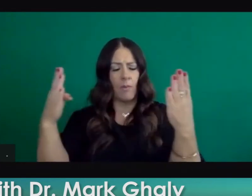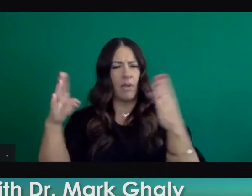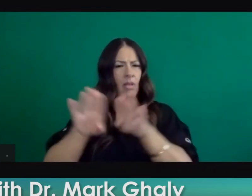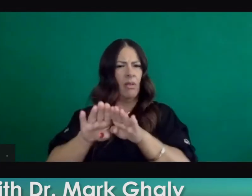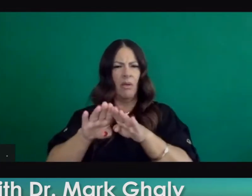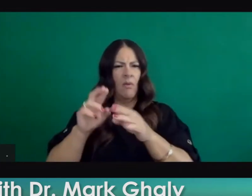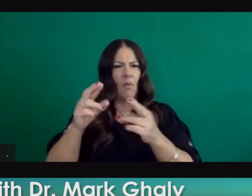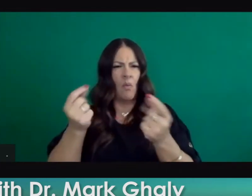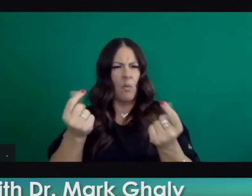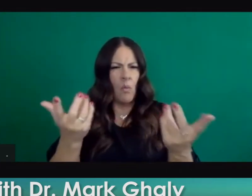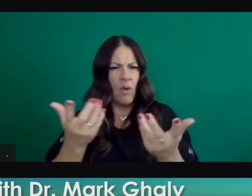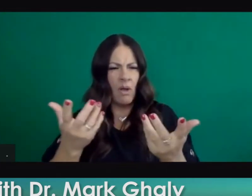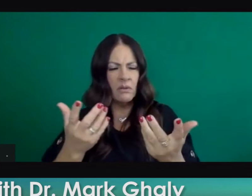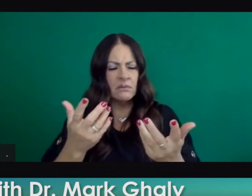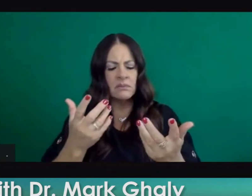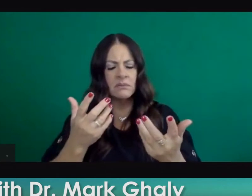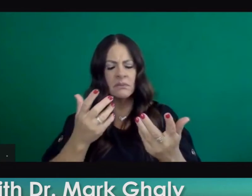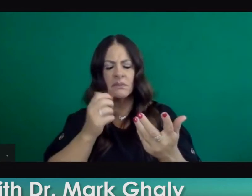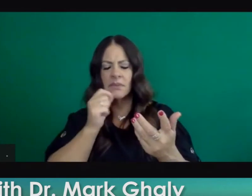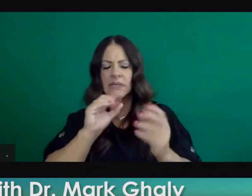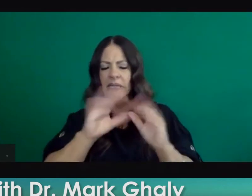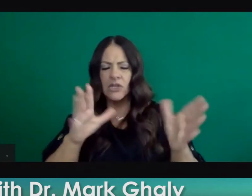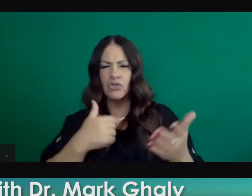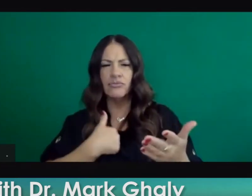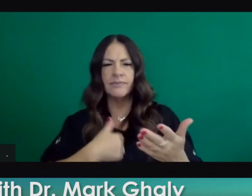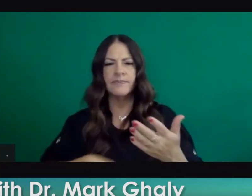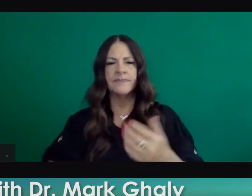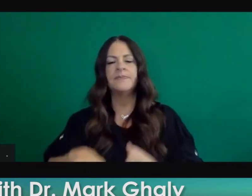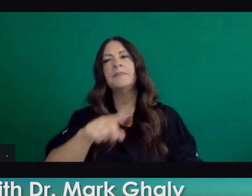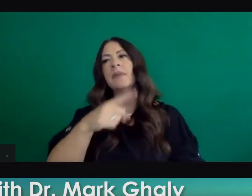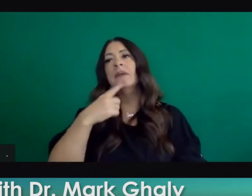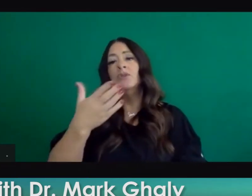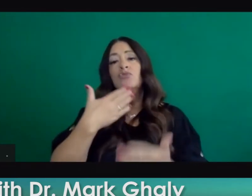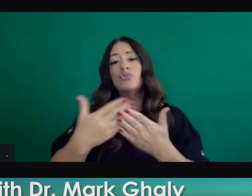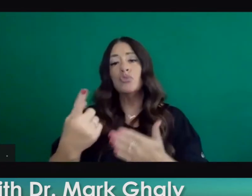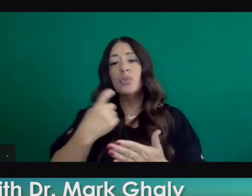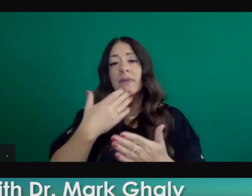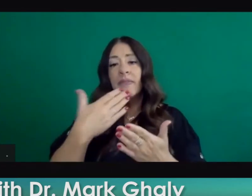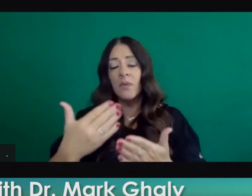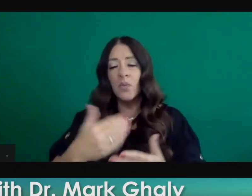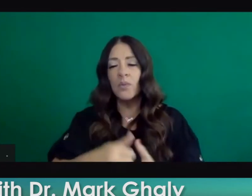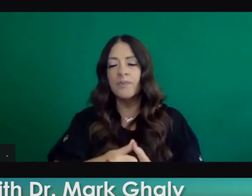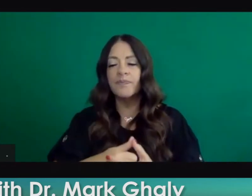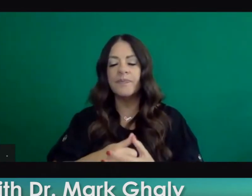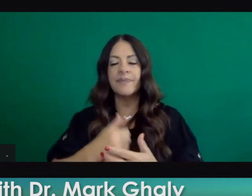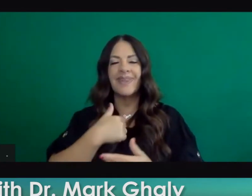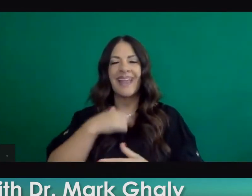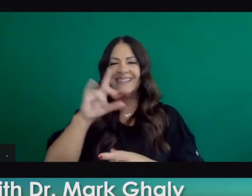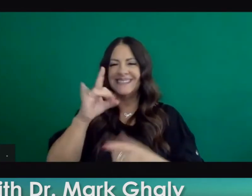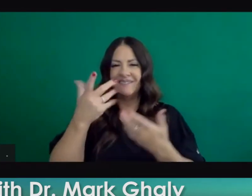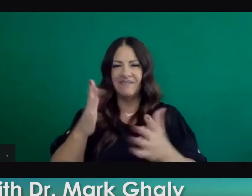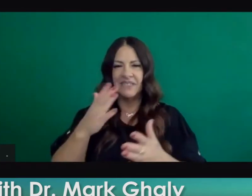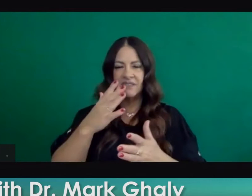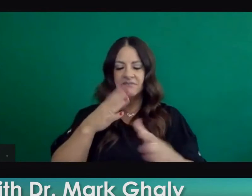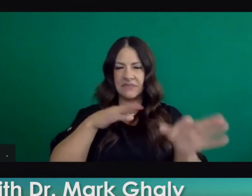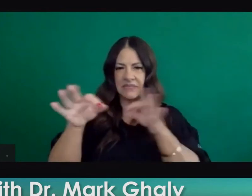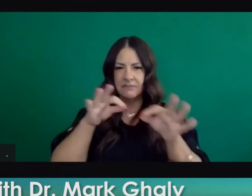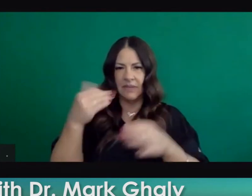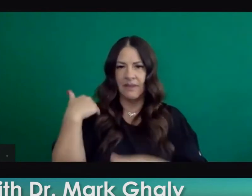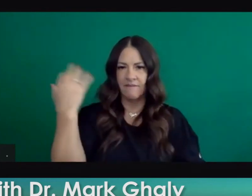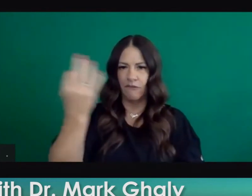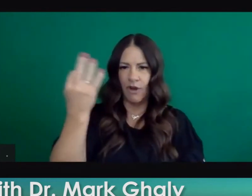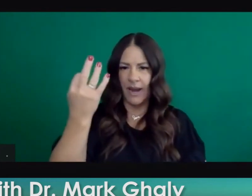today? Thank you. Yeah, both good questions. So, as I outlined on Friday,